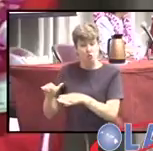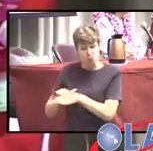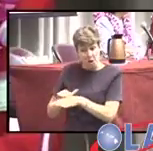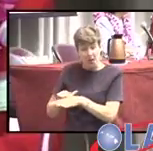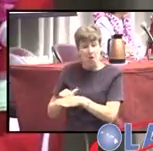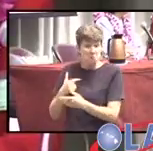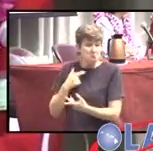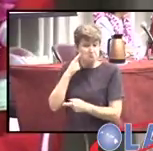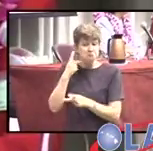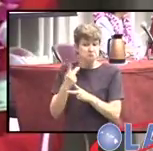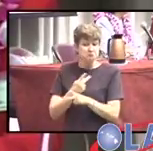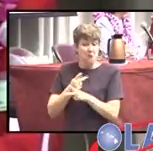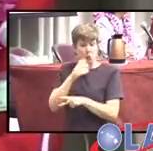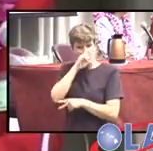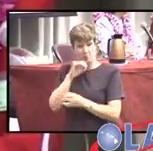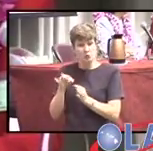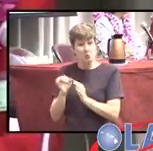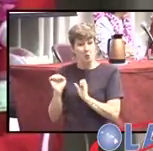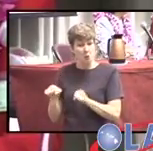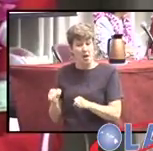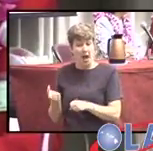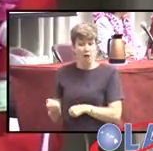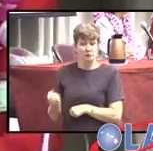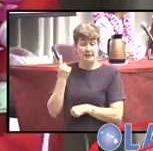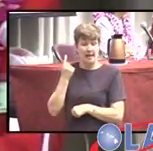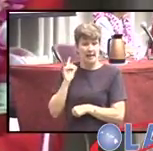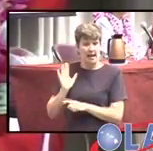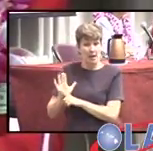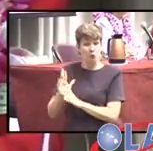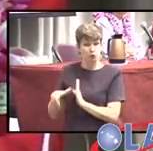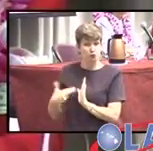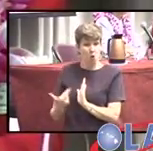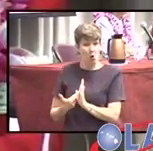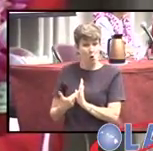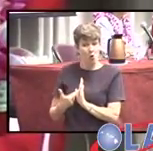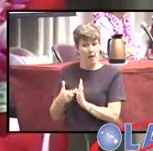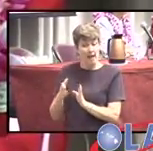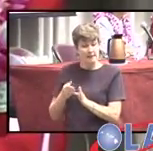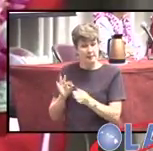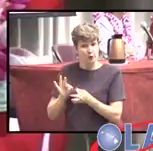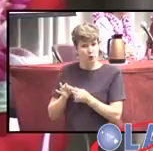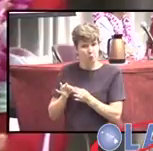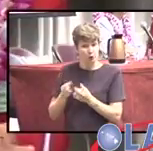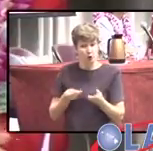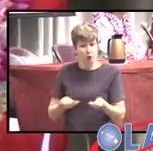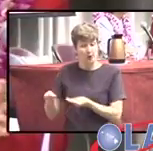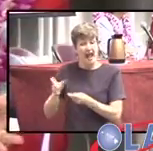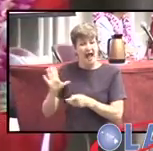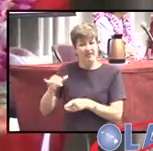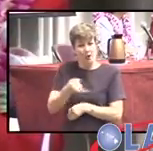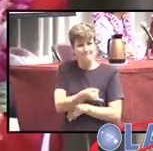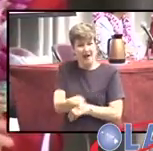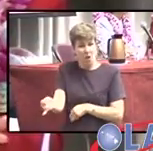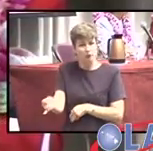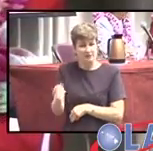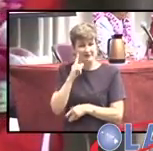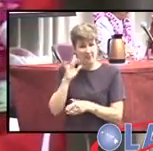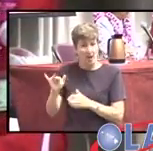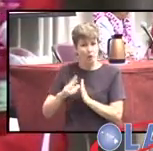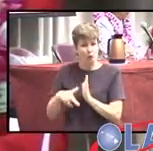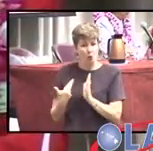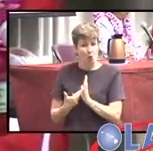we assumed that the interpreter would understand his or her role as the interpreter and the boundaries of that